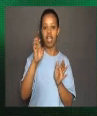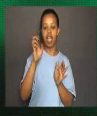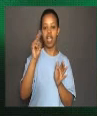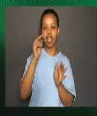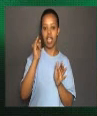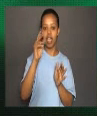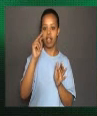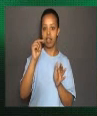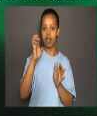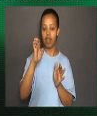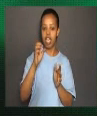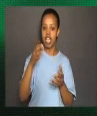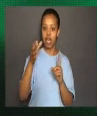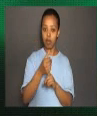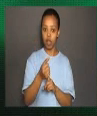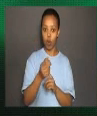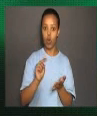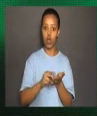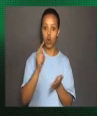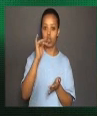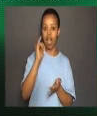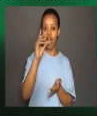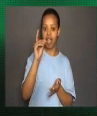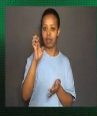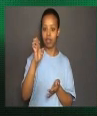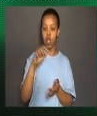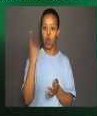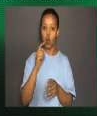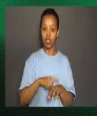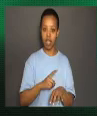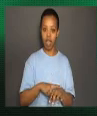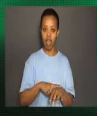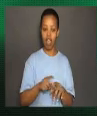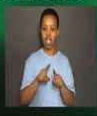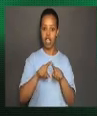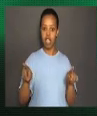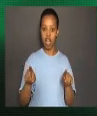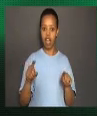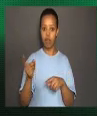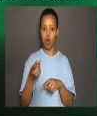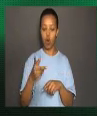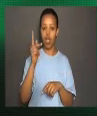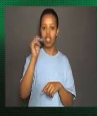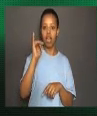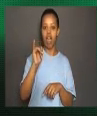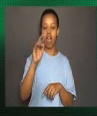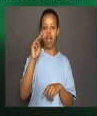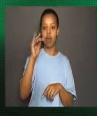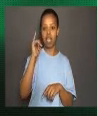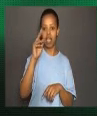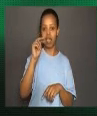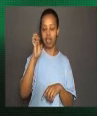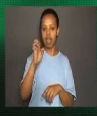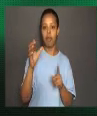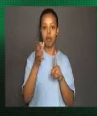adenine-containing nucleotides will always be opposite thymine-containing nucleotides.